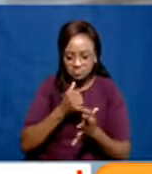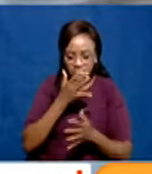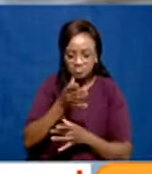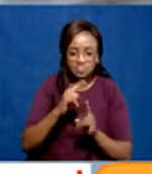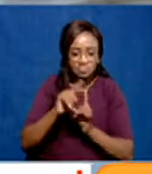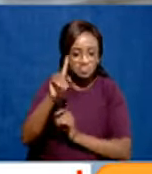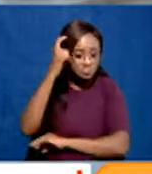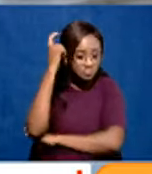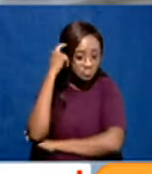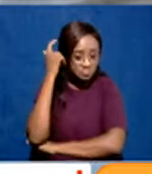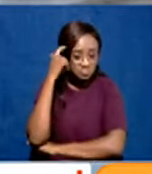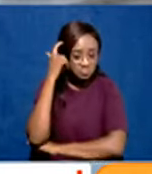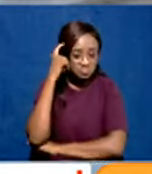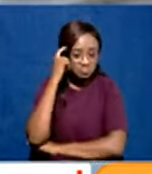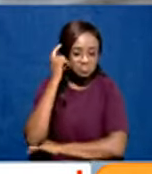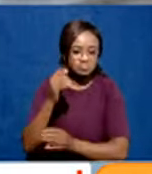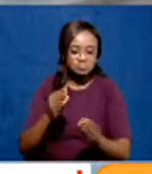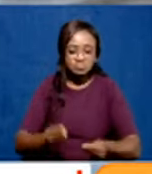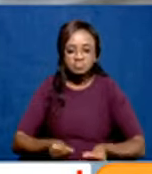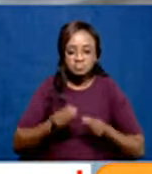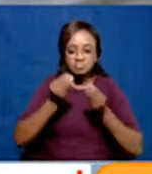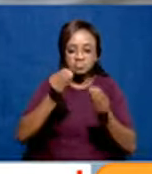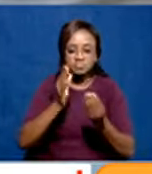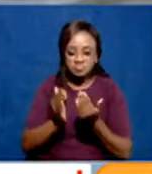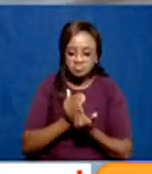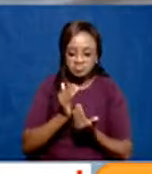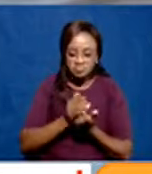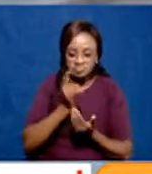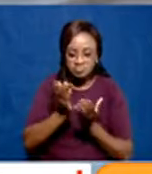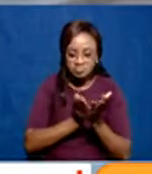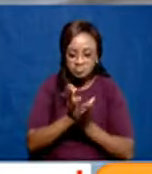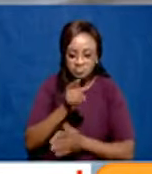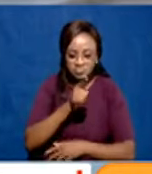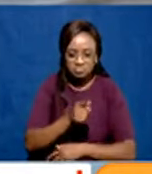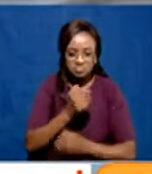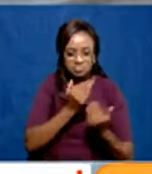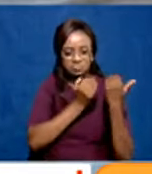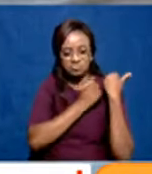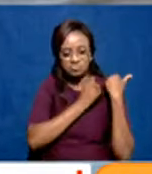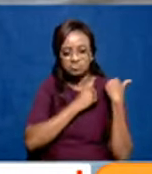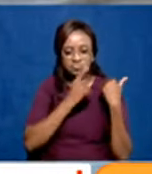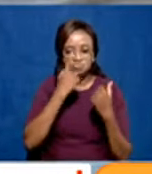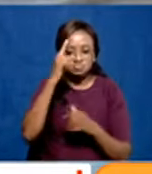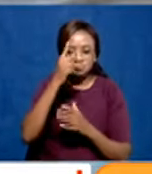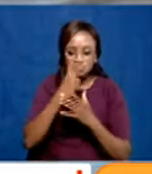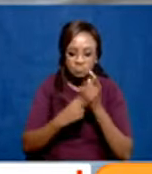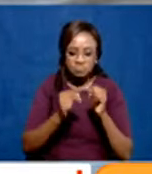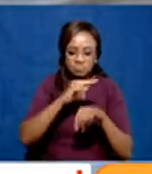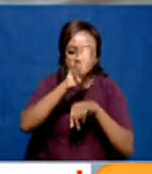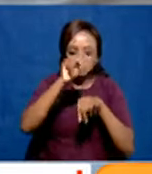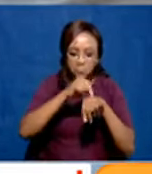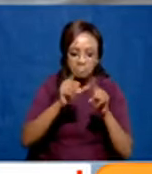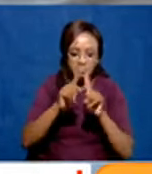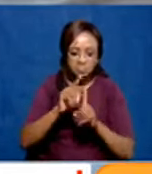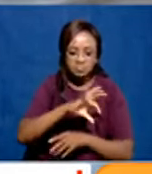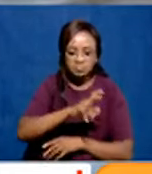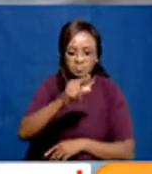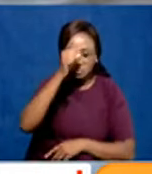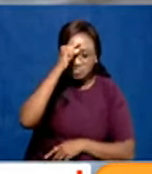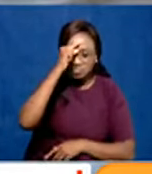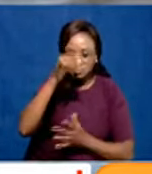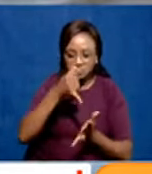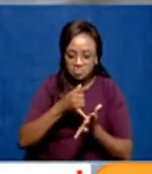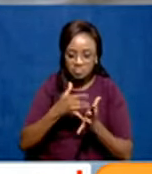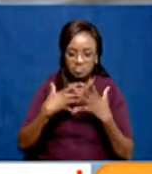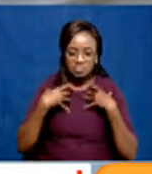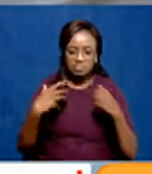mind that provision of maternity care services is a responsibility of both national and county government under the Health